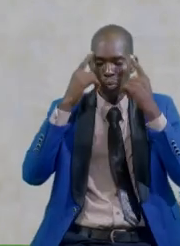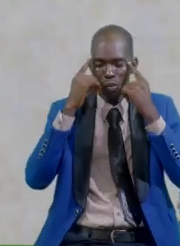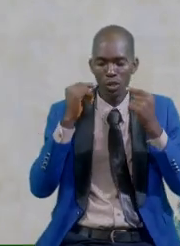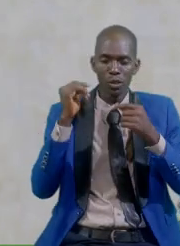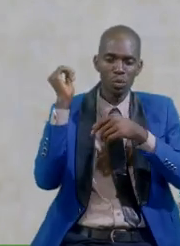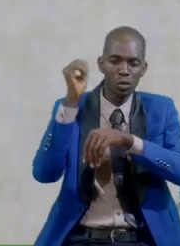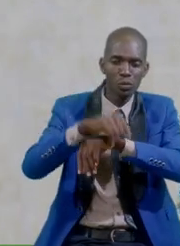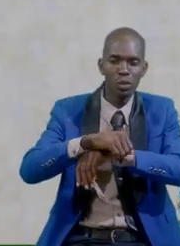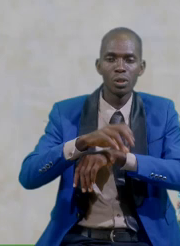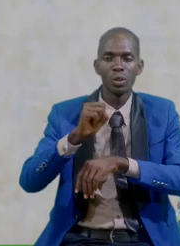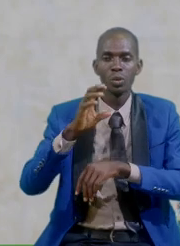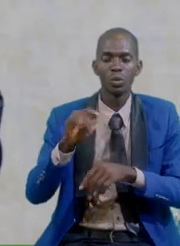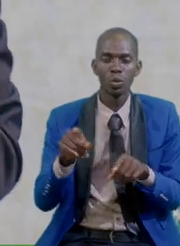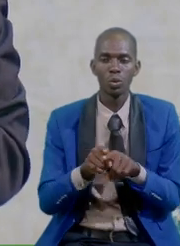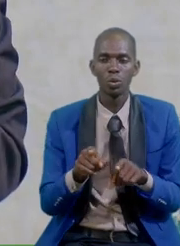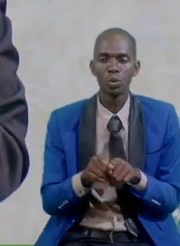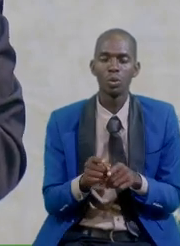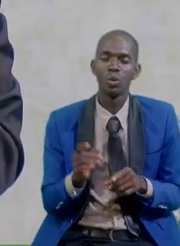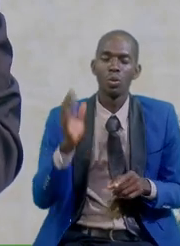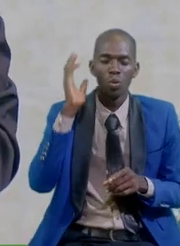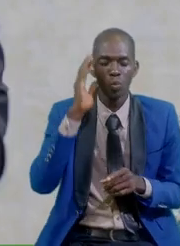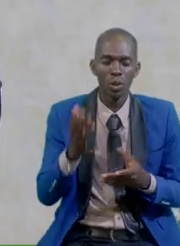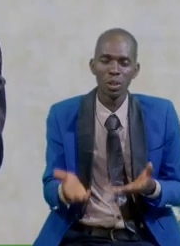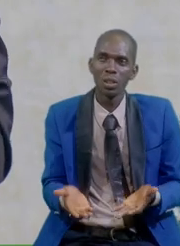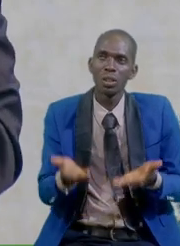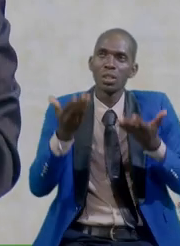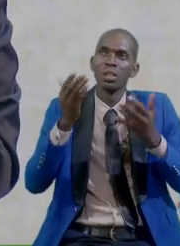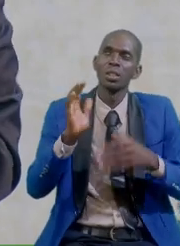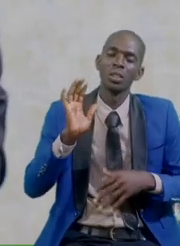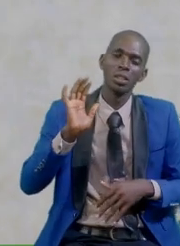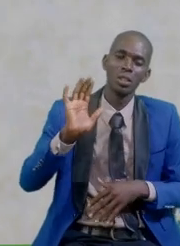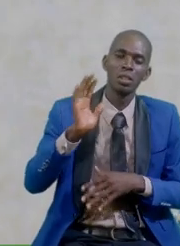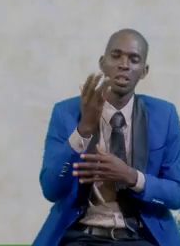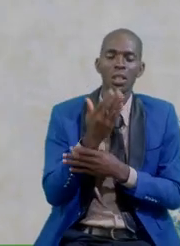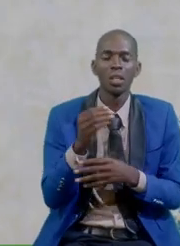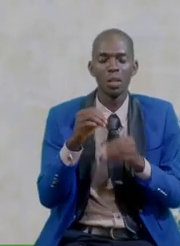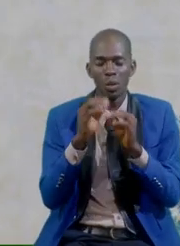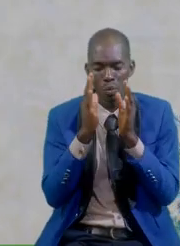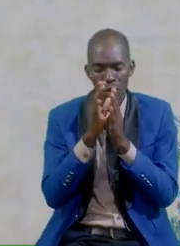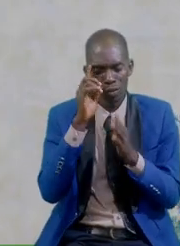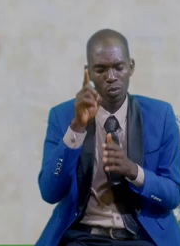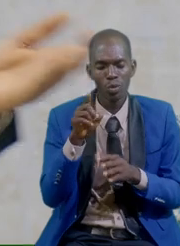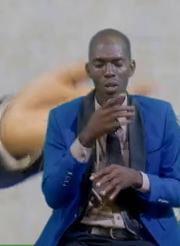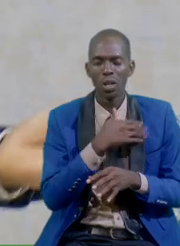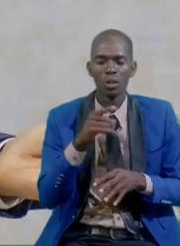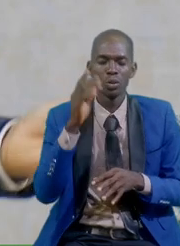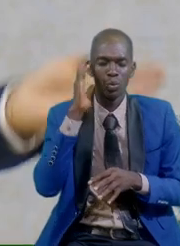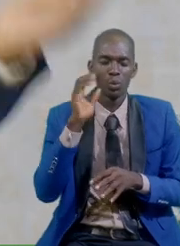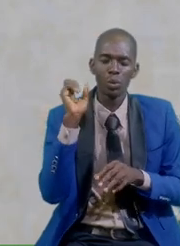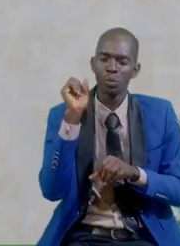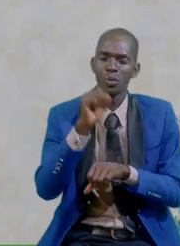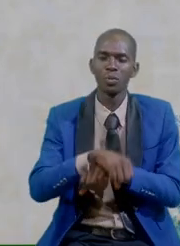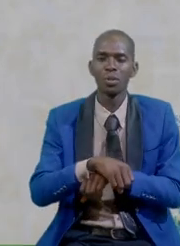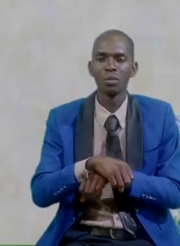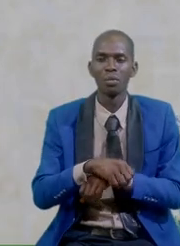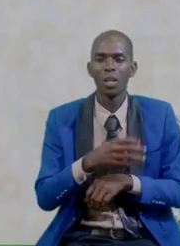our Father in the Lord will raise his hand up in prayer for you and you will prevail. He said he promised us that he will